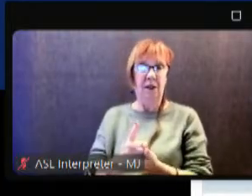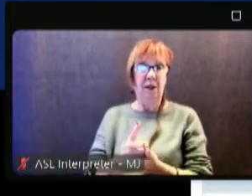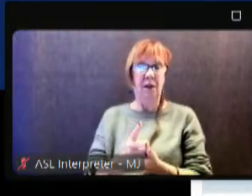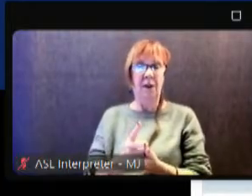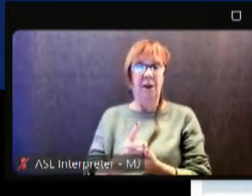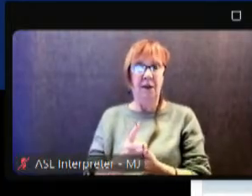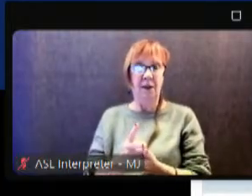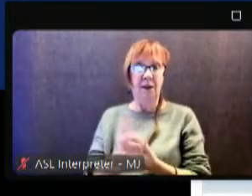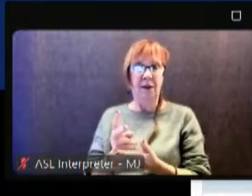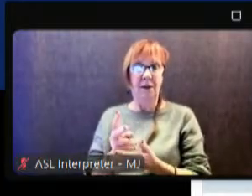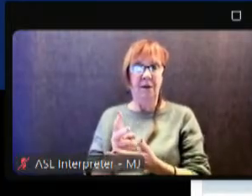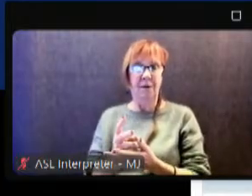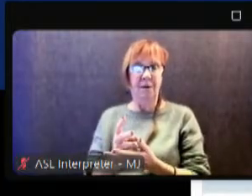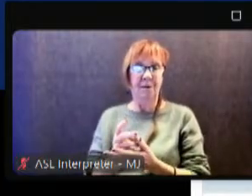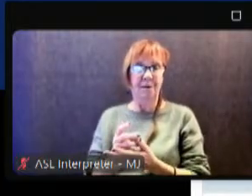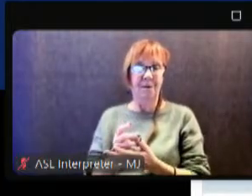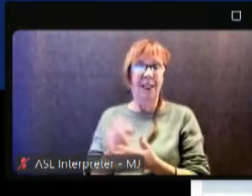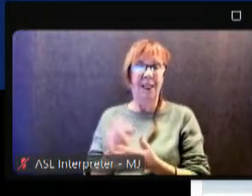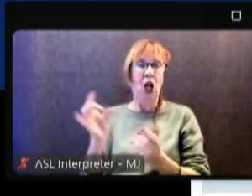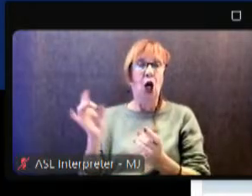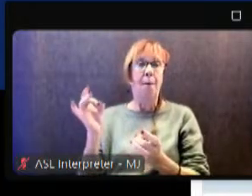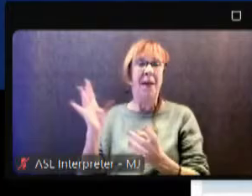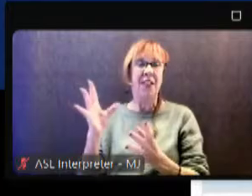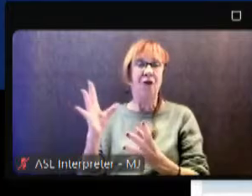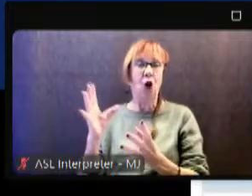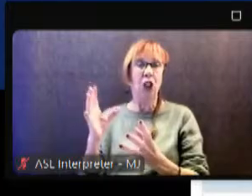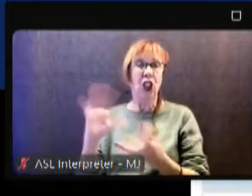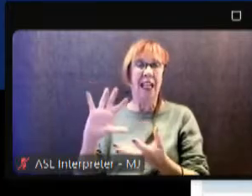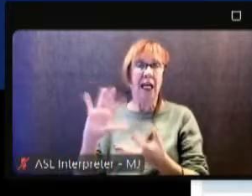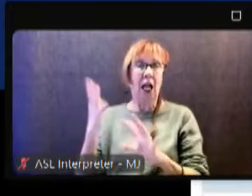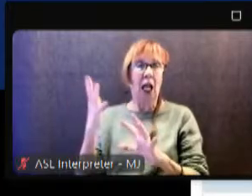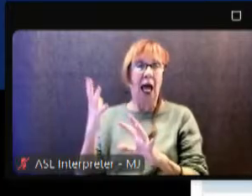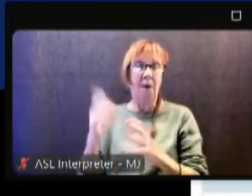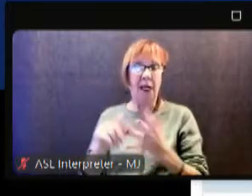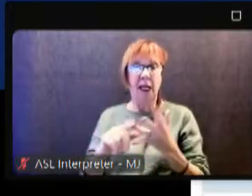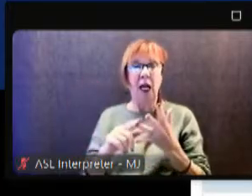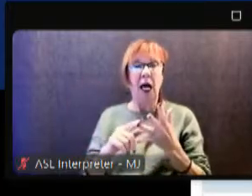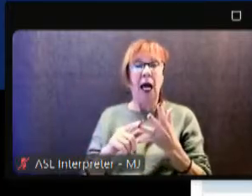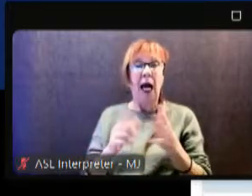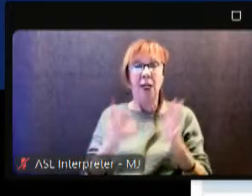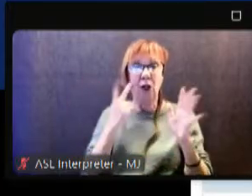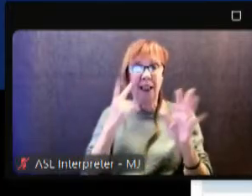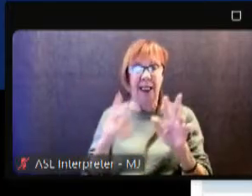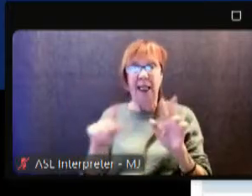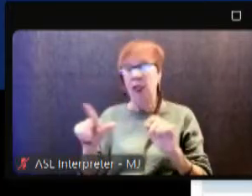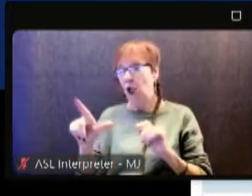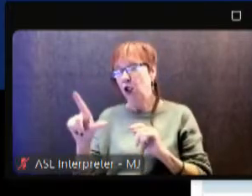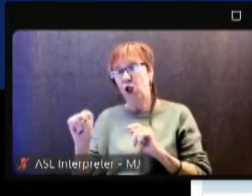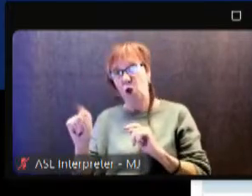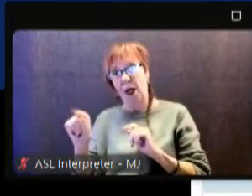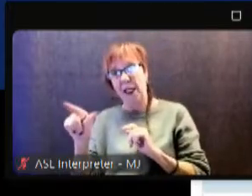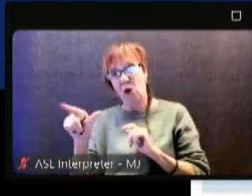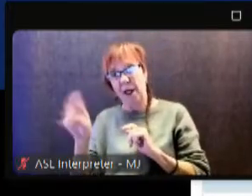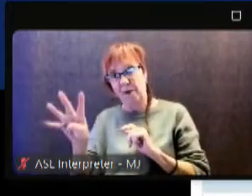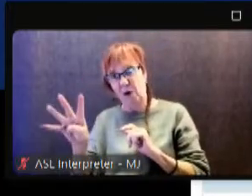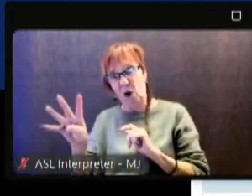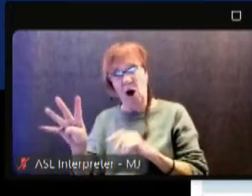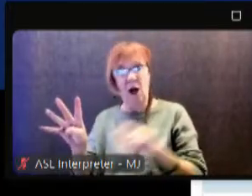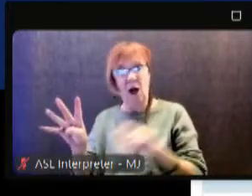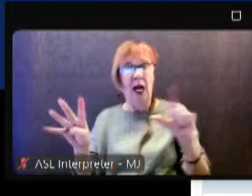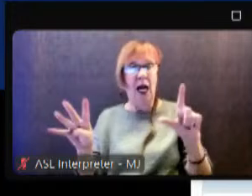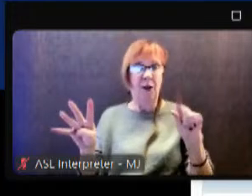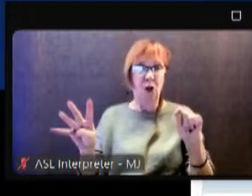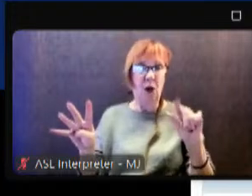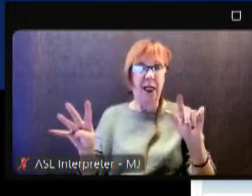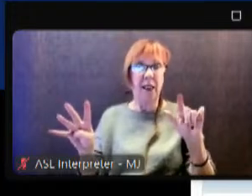calamity. And you'll see, next slide, you'll see that the values, both the 2024 current roll and the 2025